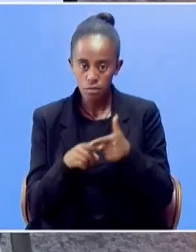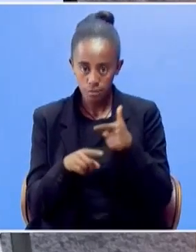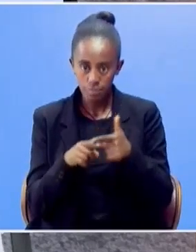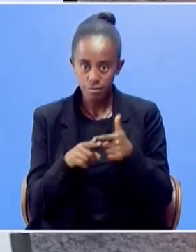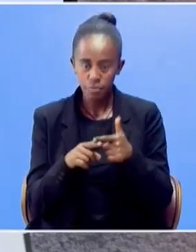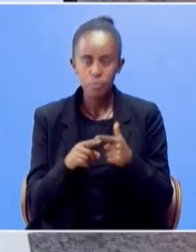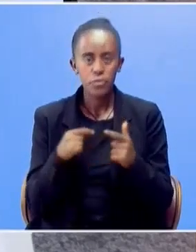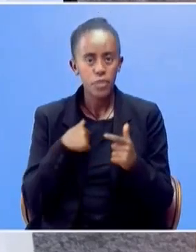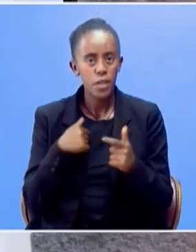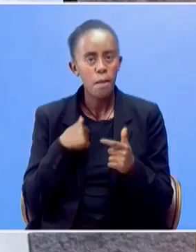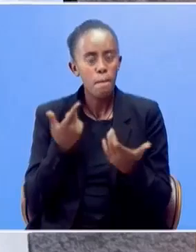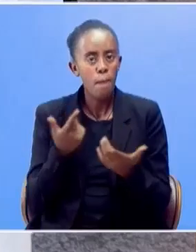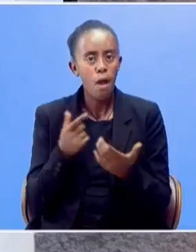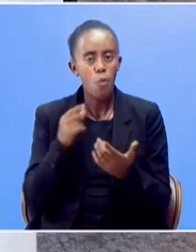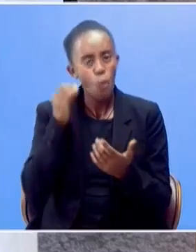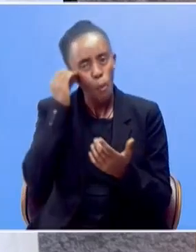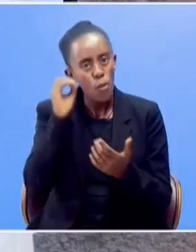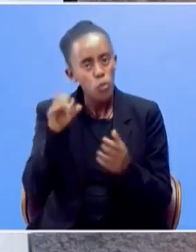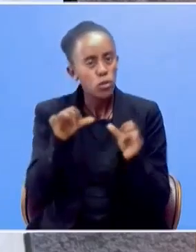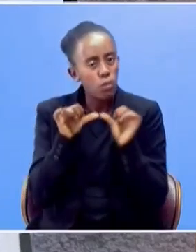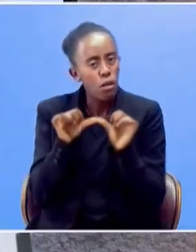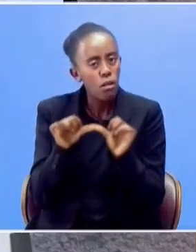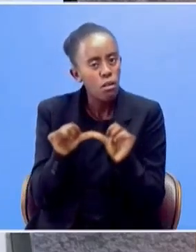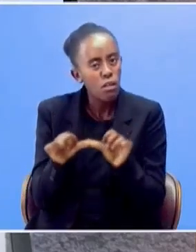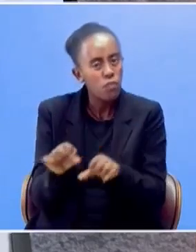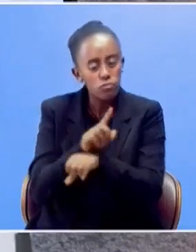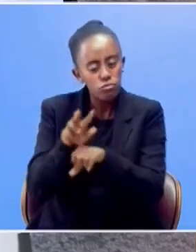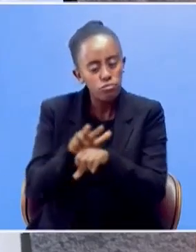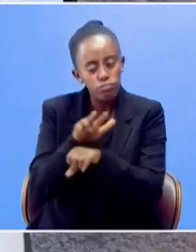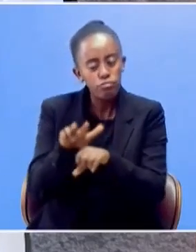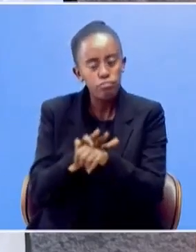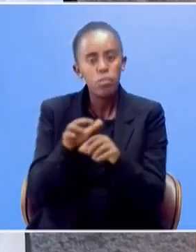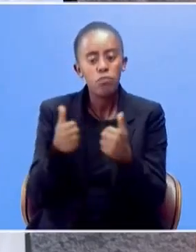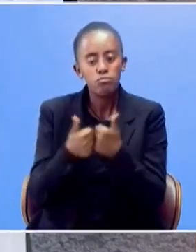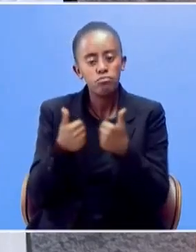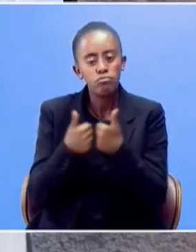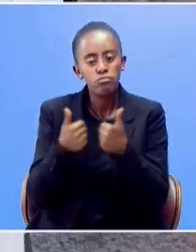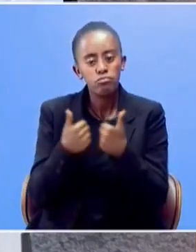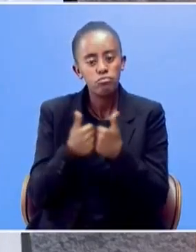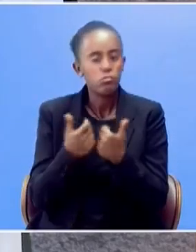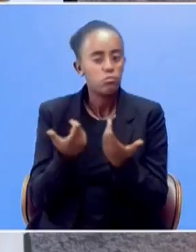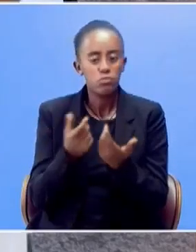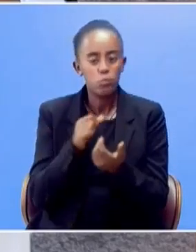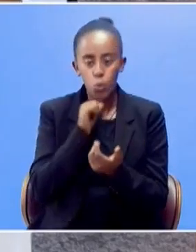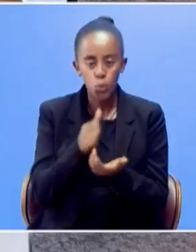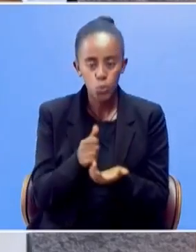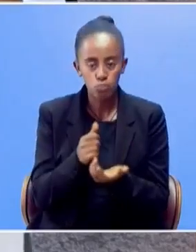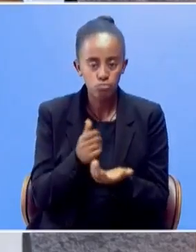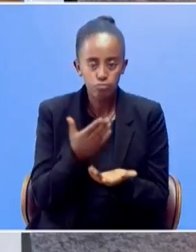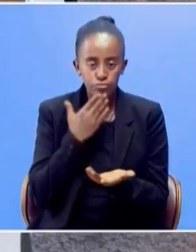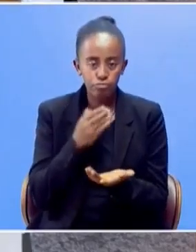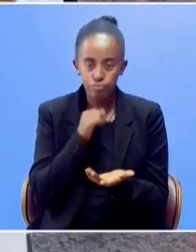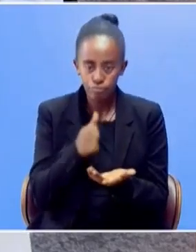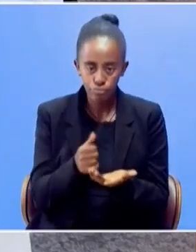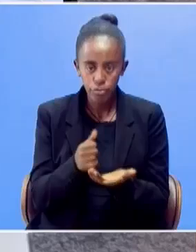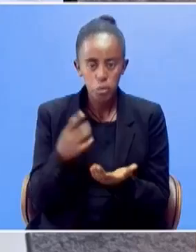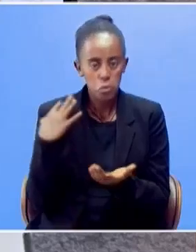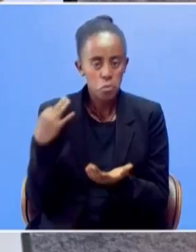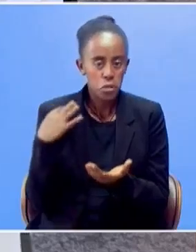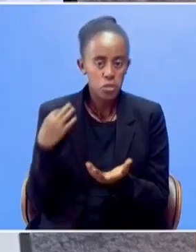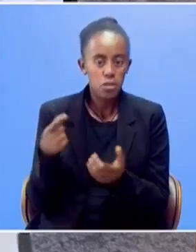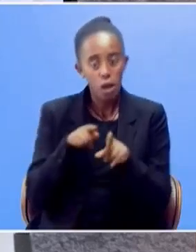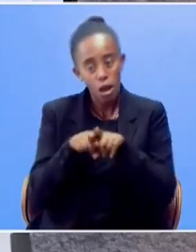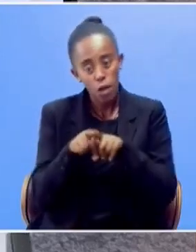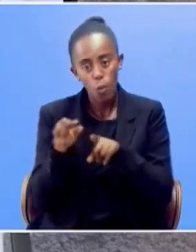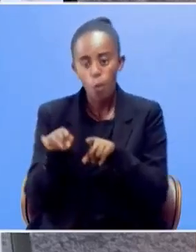In my opinion, spending too much time on video games is not good. This is personal opinion. You can agree